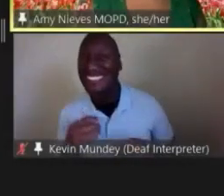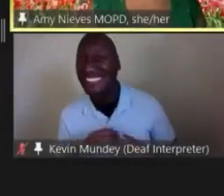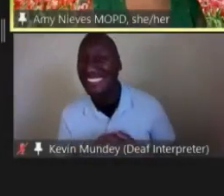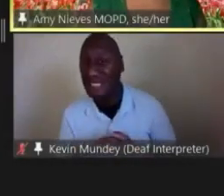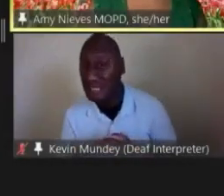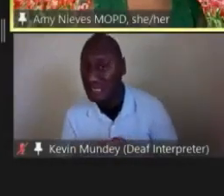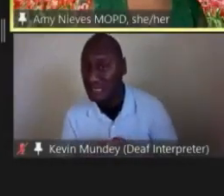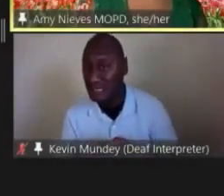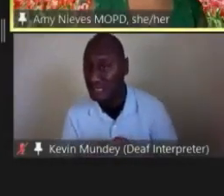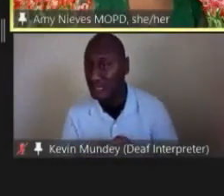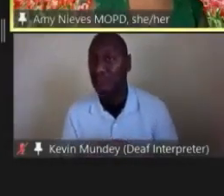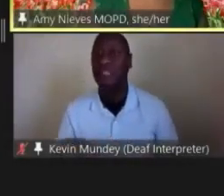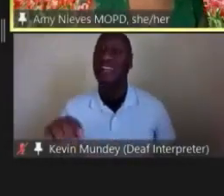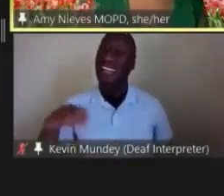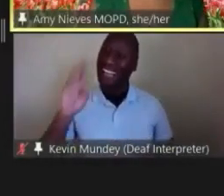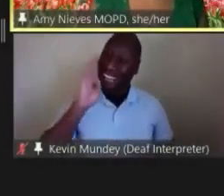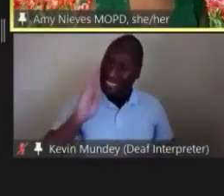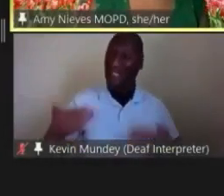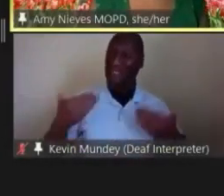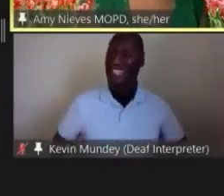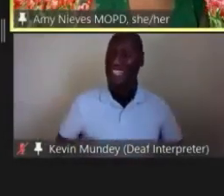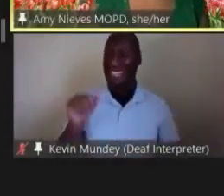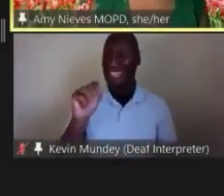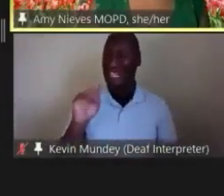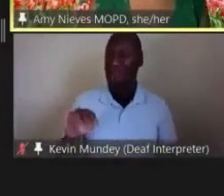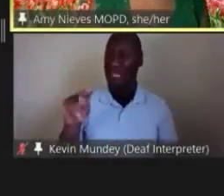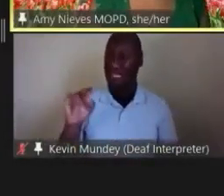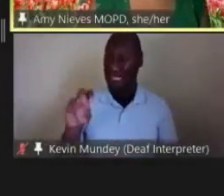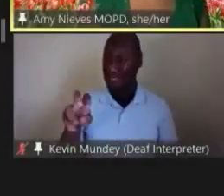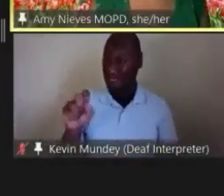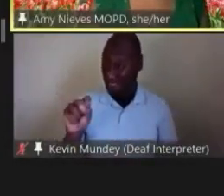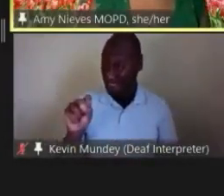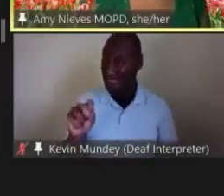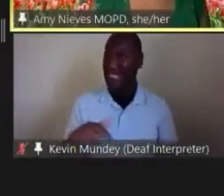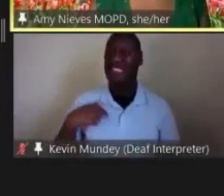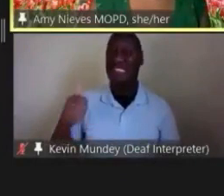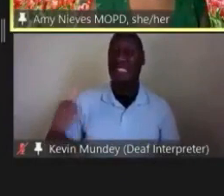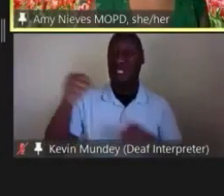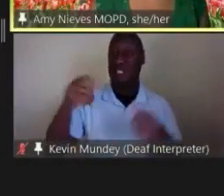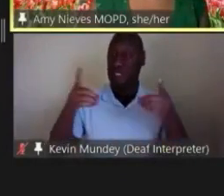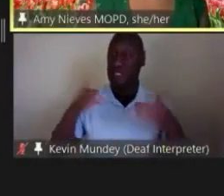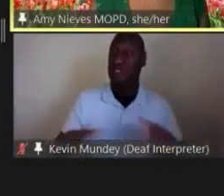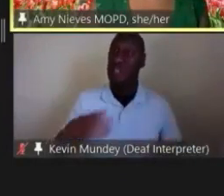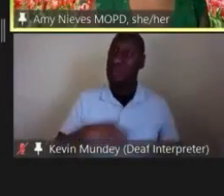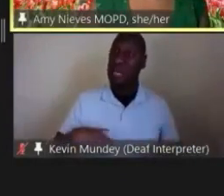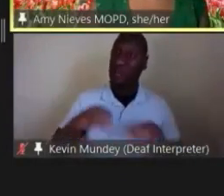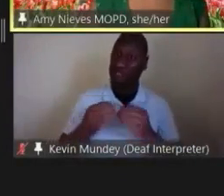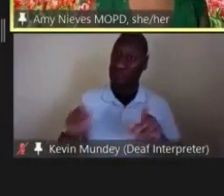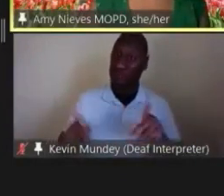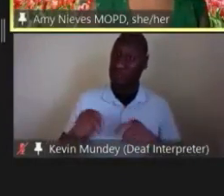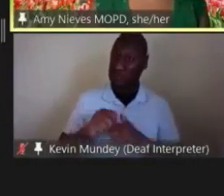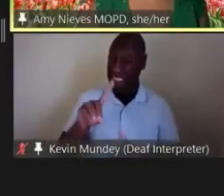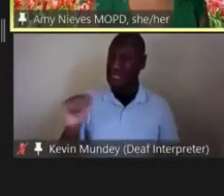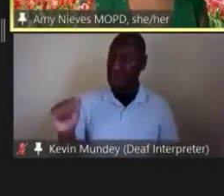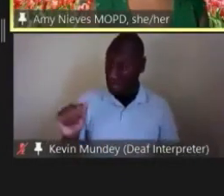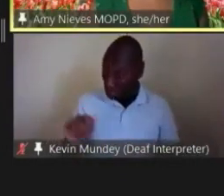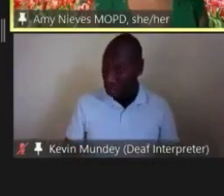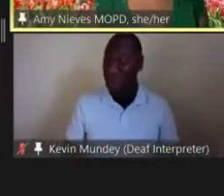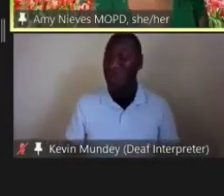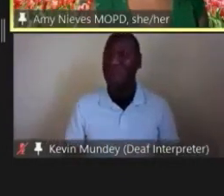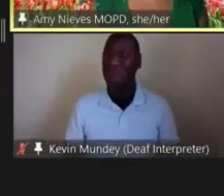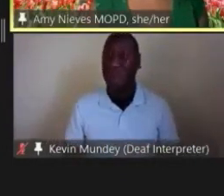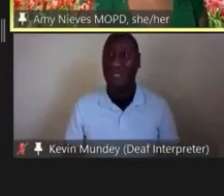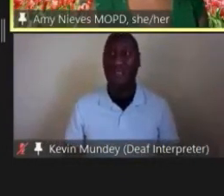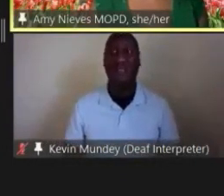Hello, my name is Amy Nieves, and I'm the Executive Director for the Mayor's Office for People with Disabilities. And it is my pleasure